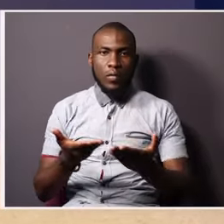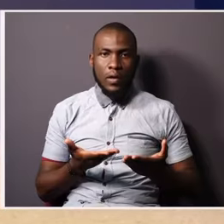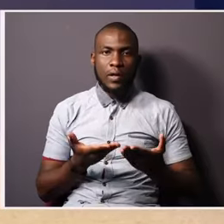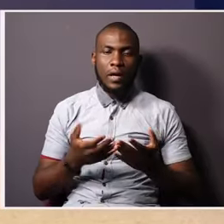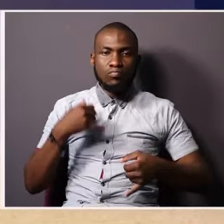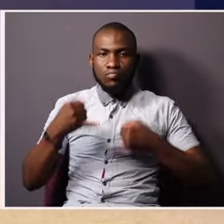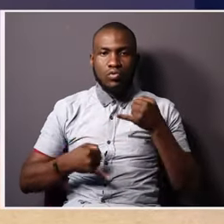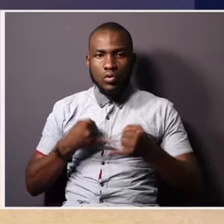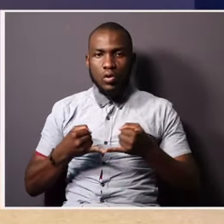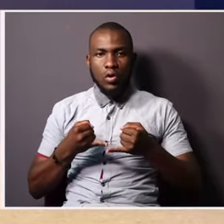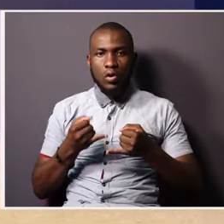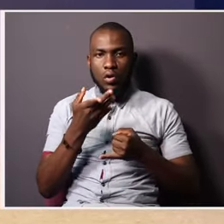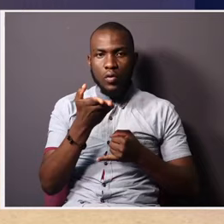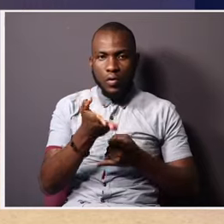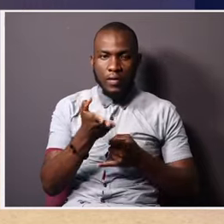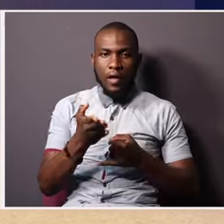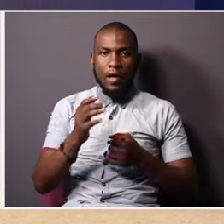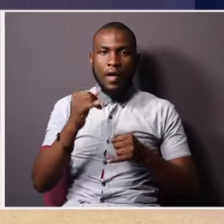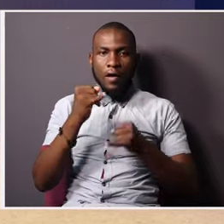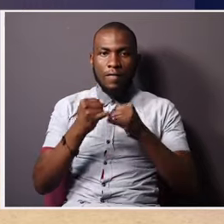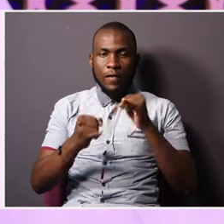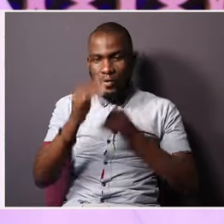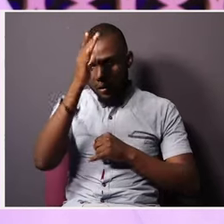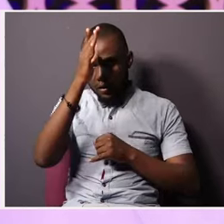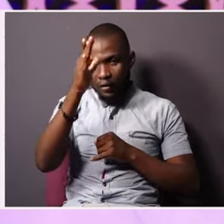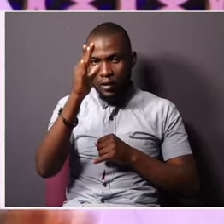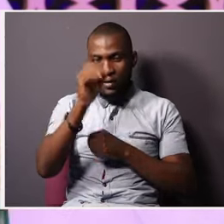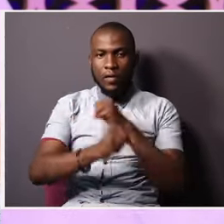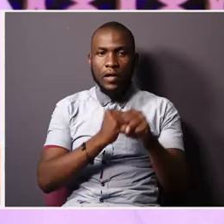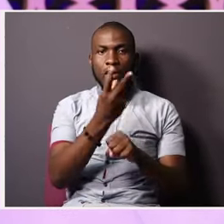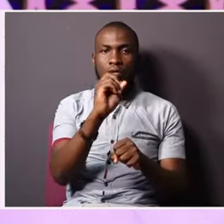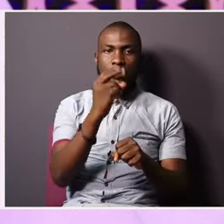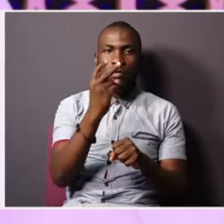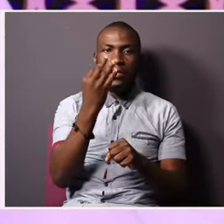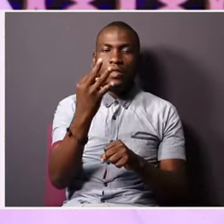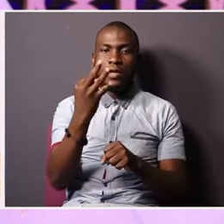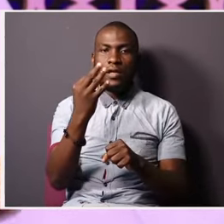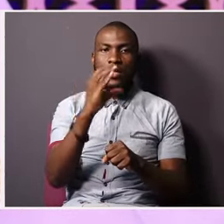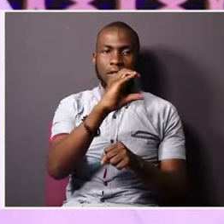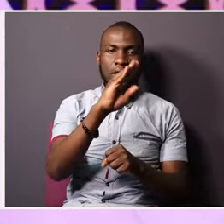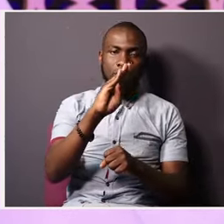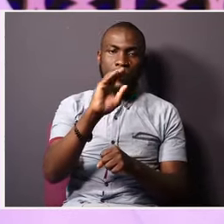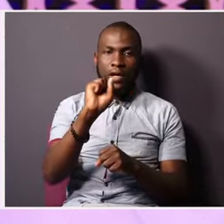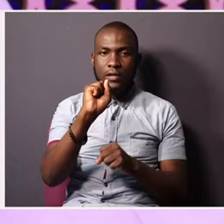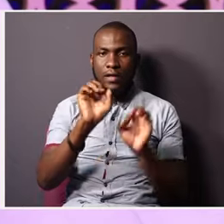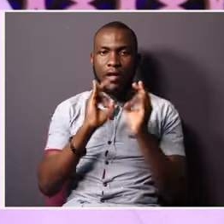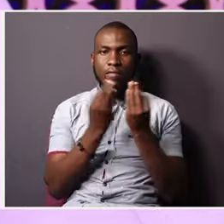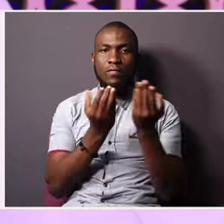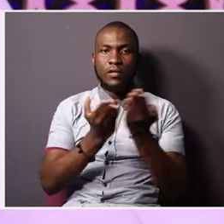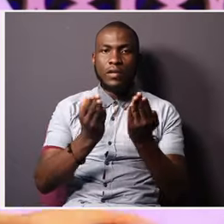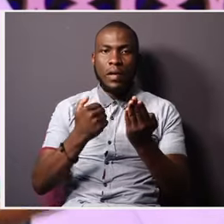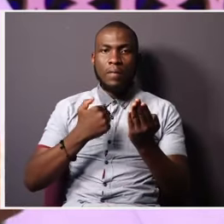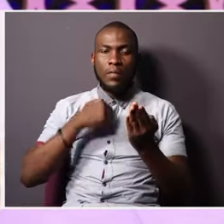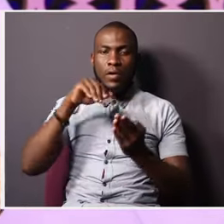Welcome, and what a joy it is to have you for the very last Sunday of 2023 on the CBS Family